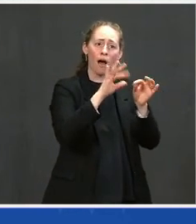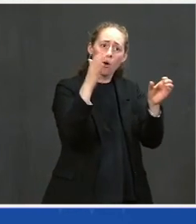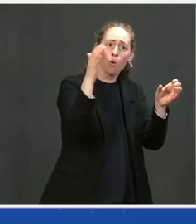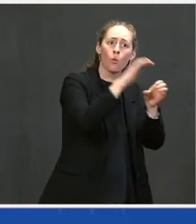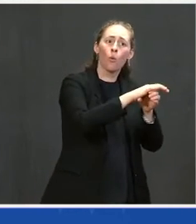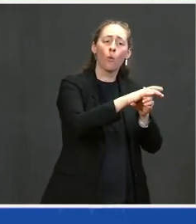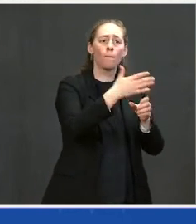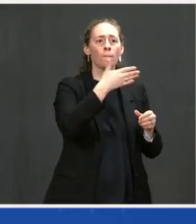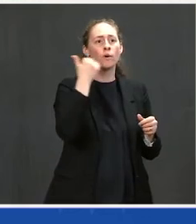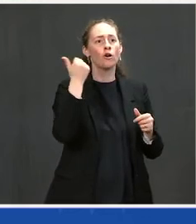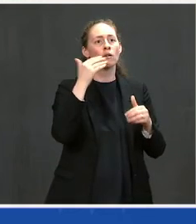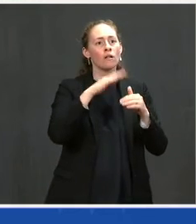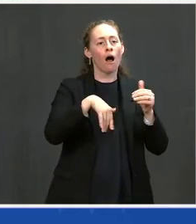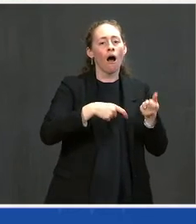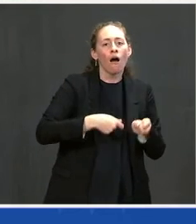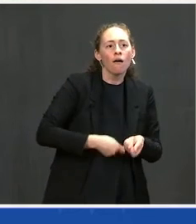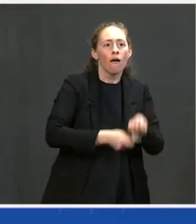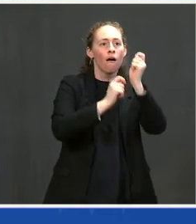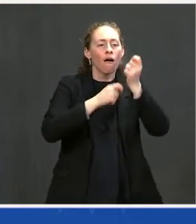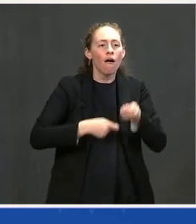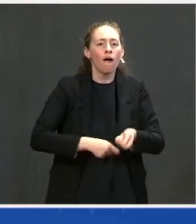wells.